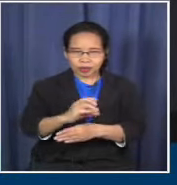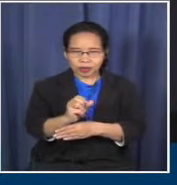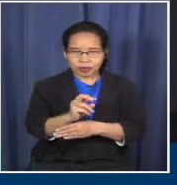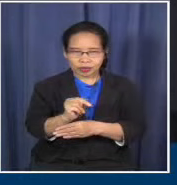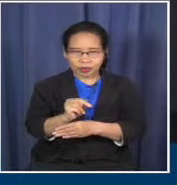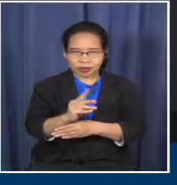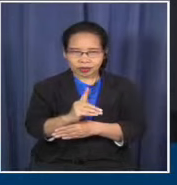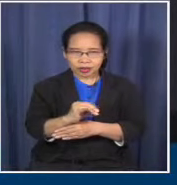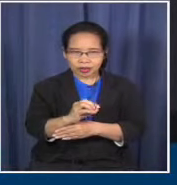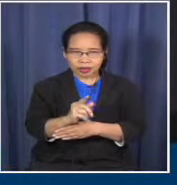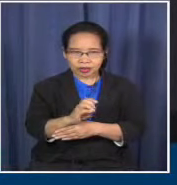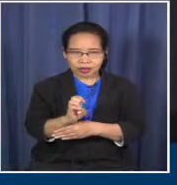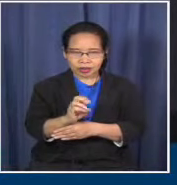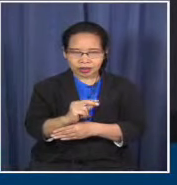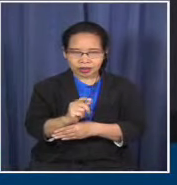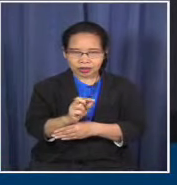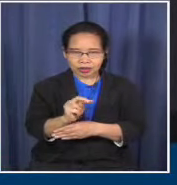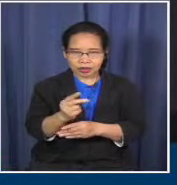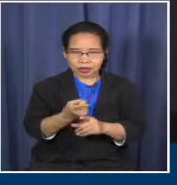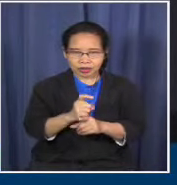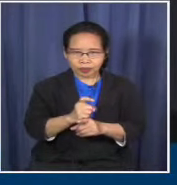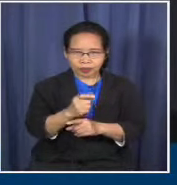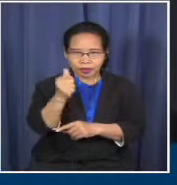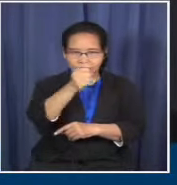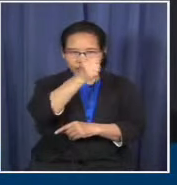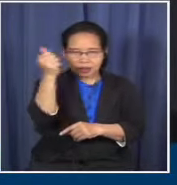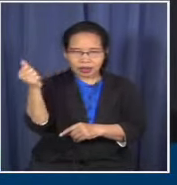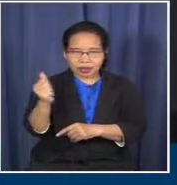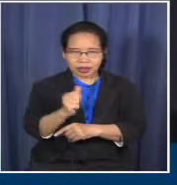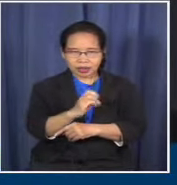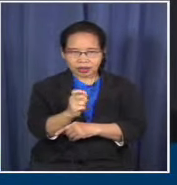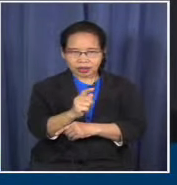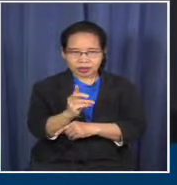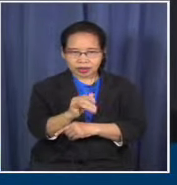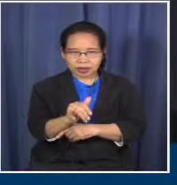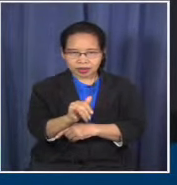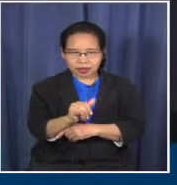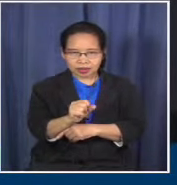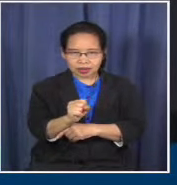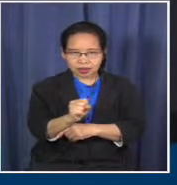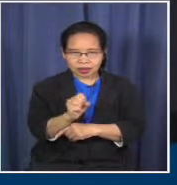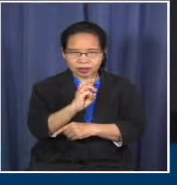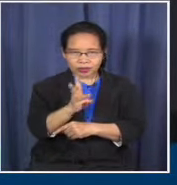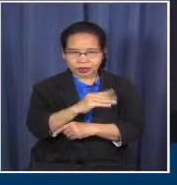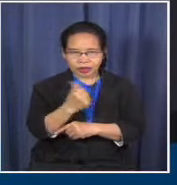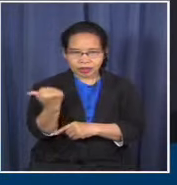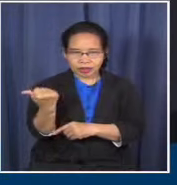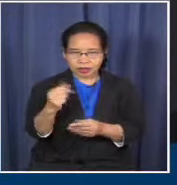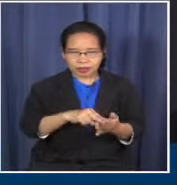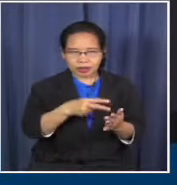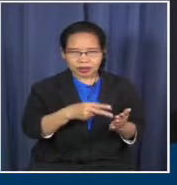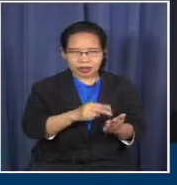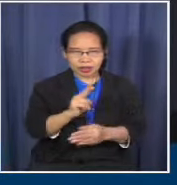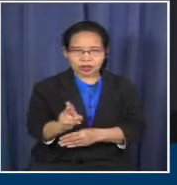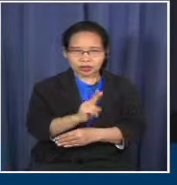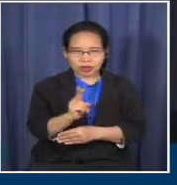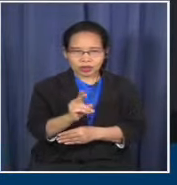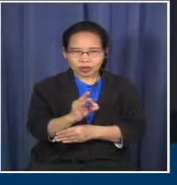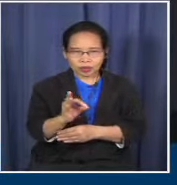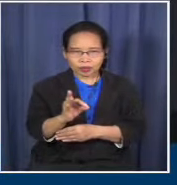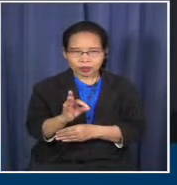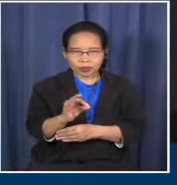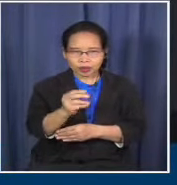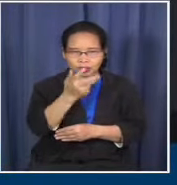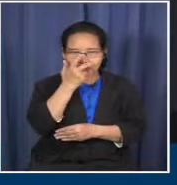dioxide and nitrogen from air, electrolysis of water, and other means. Uses of